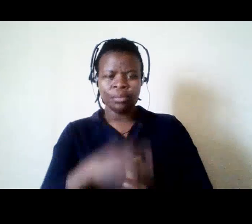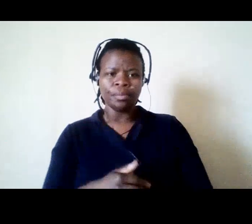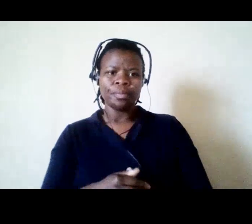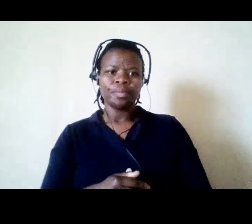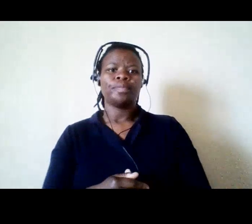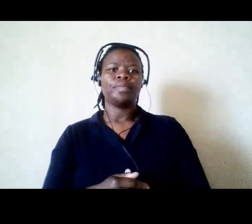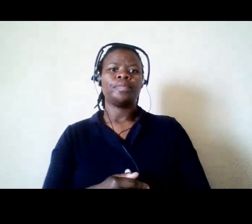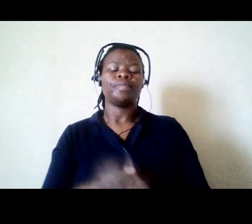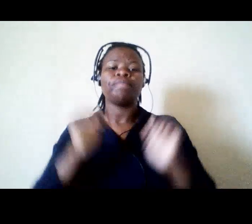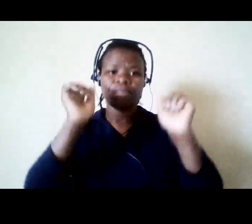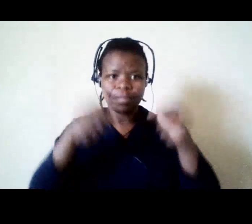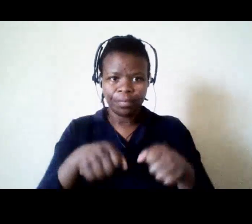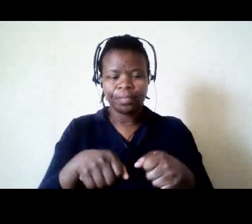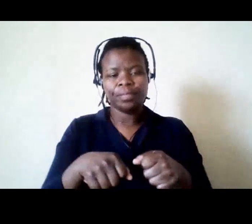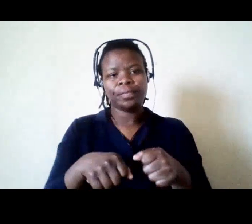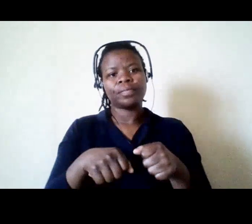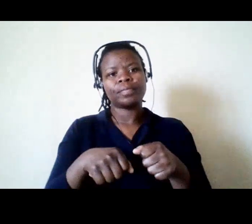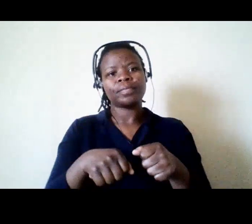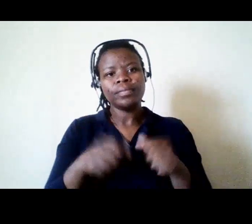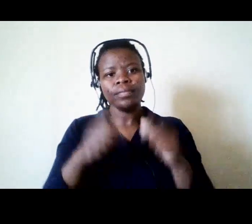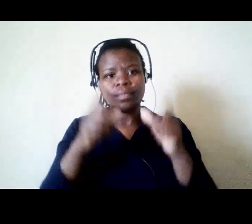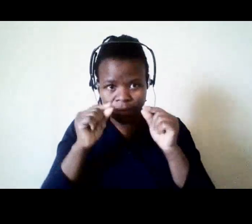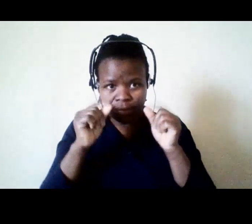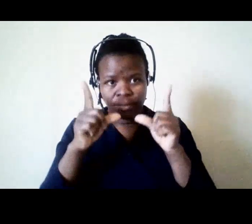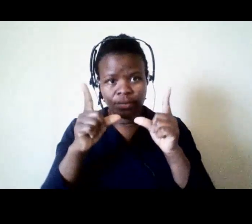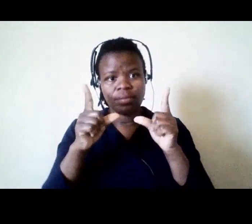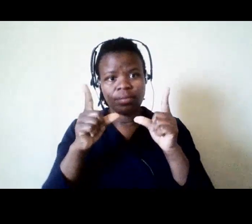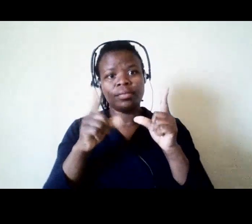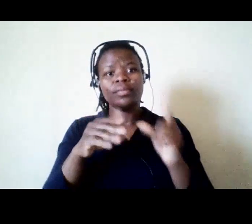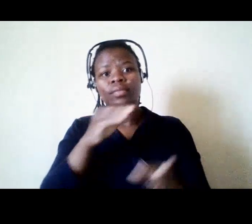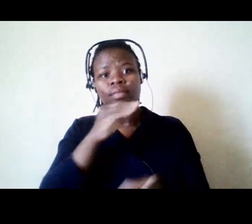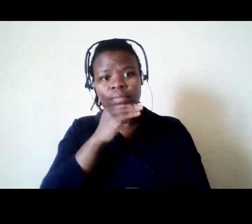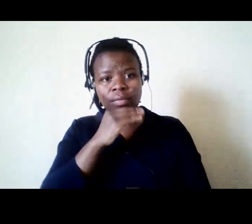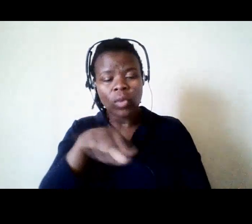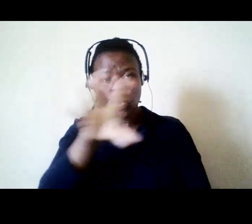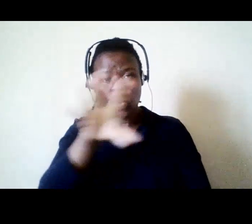spreading the awareness doesn't mean everything is now fixed in